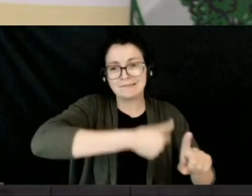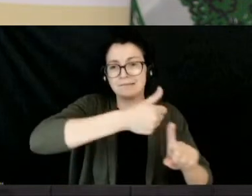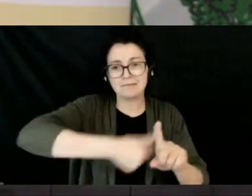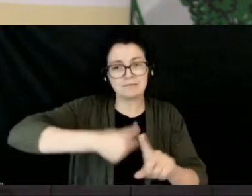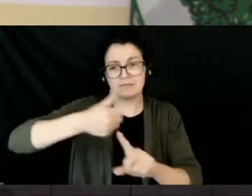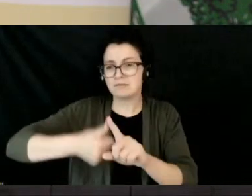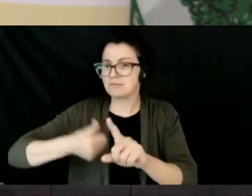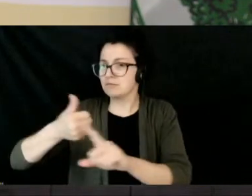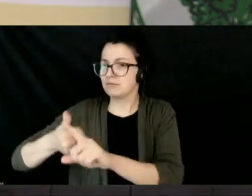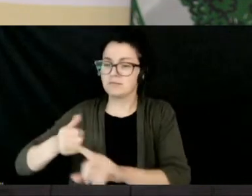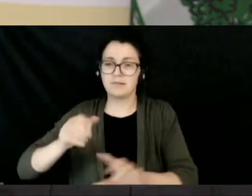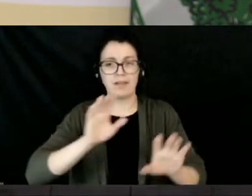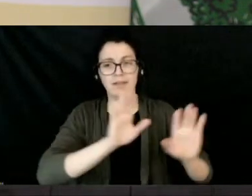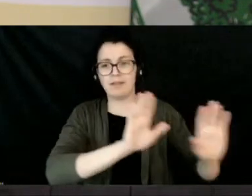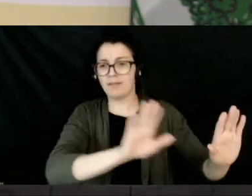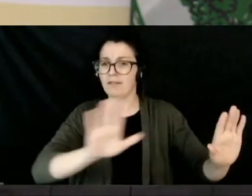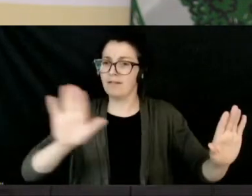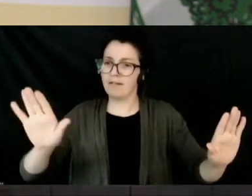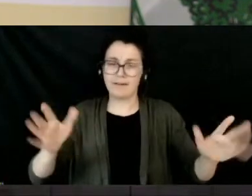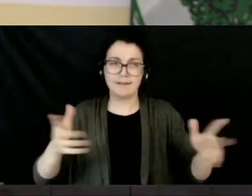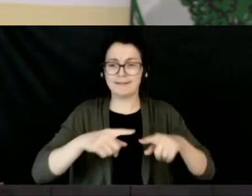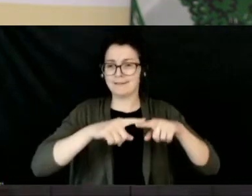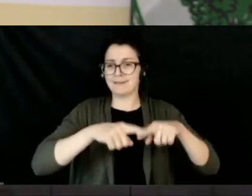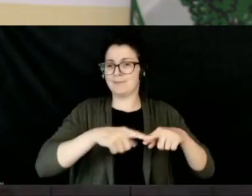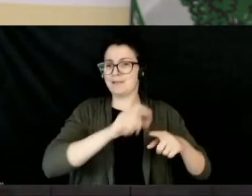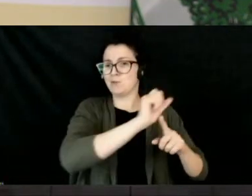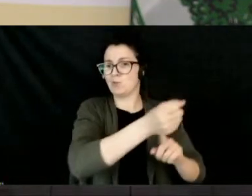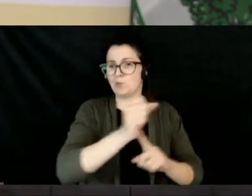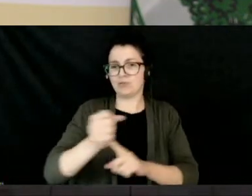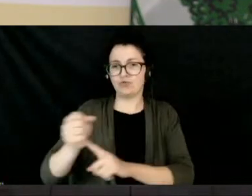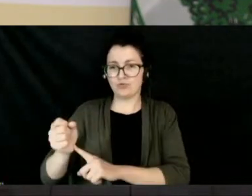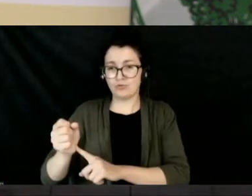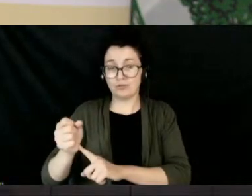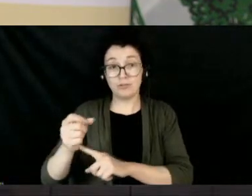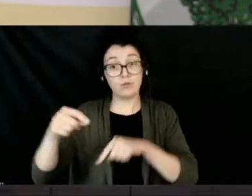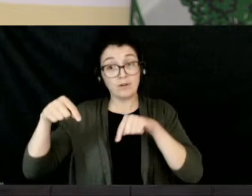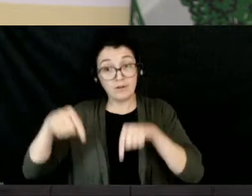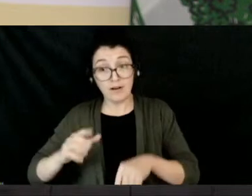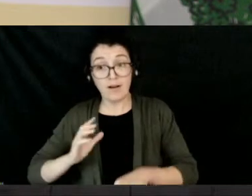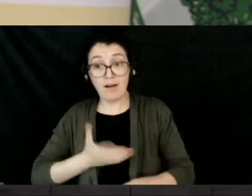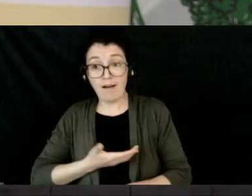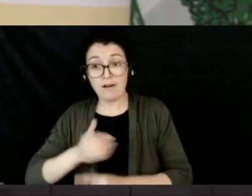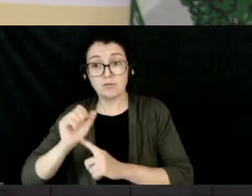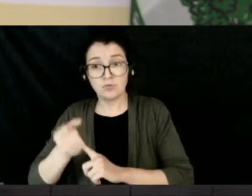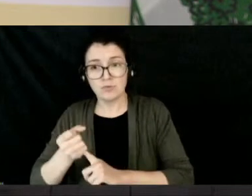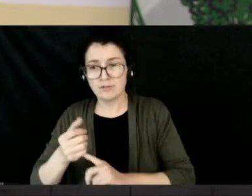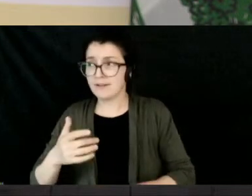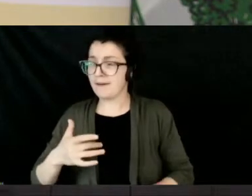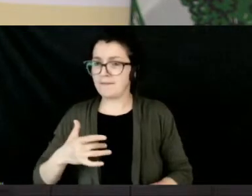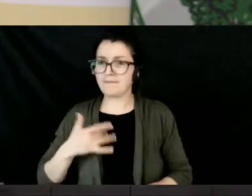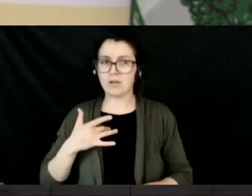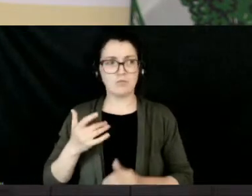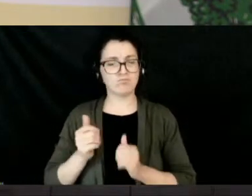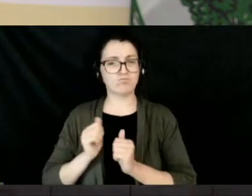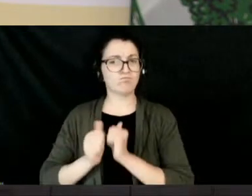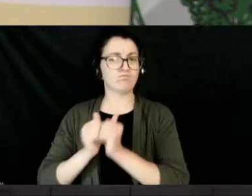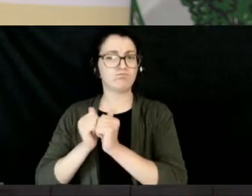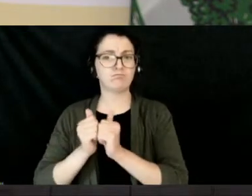will outline today. For us, it has never been a race against one province or